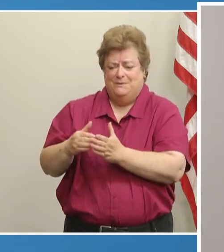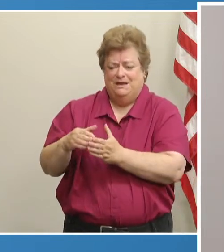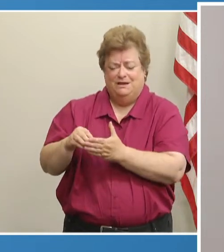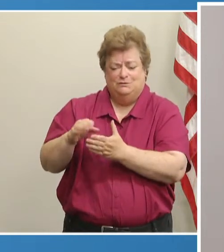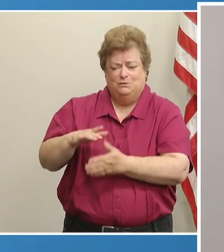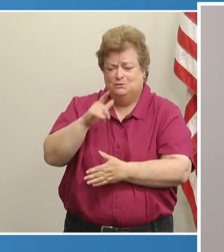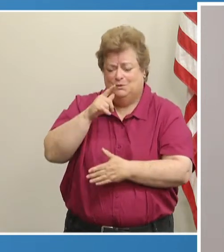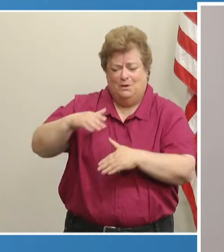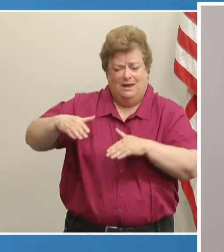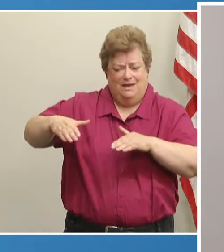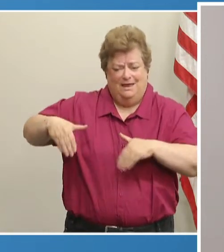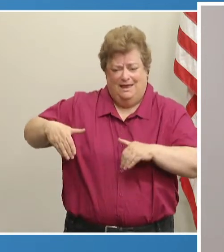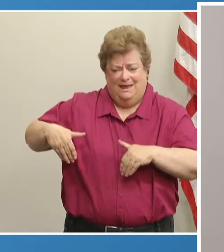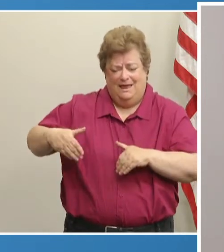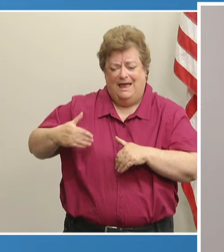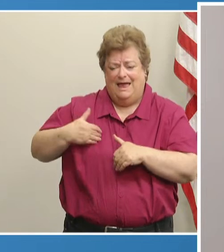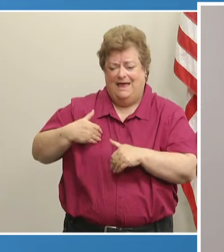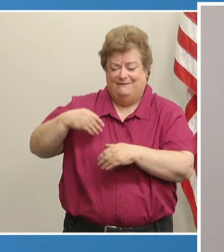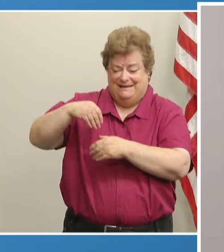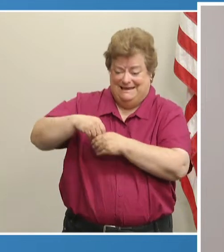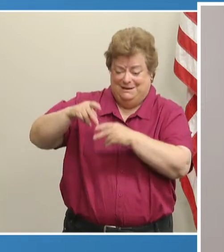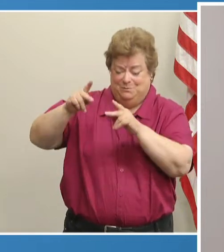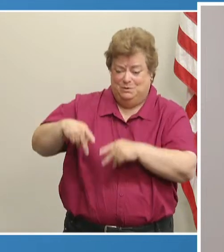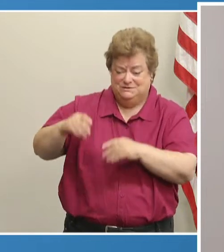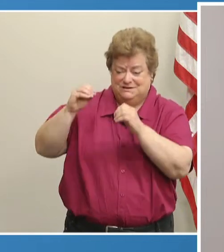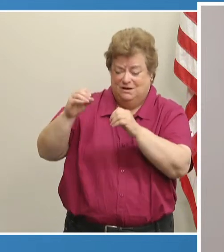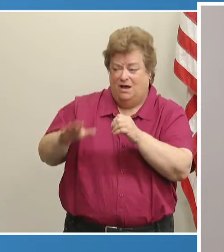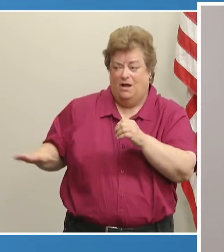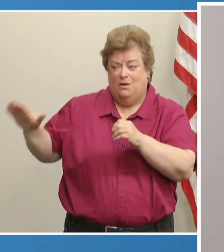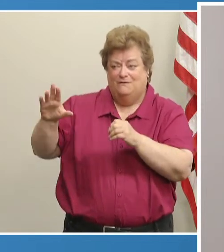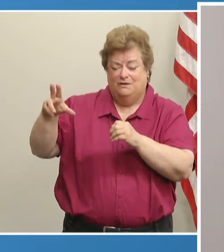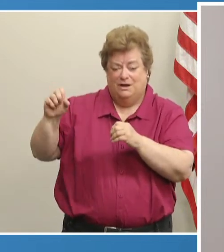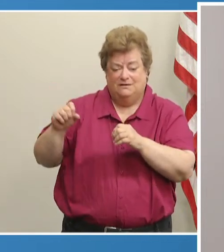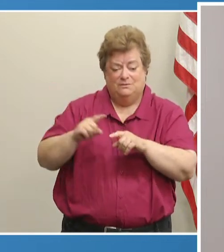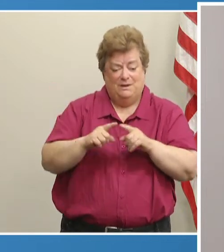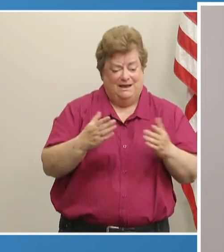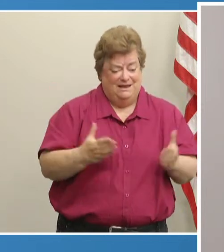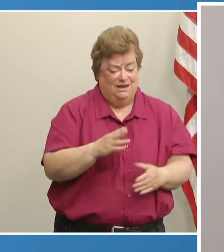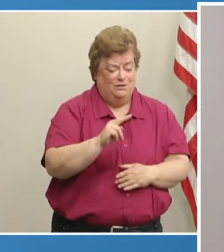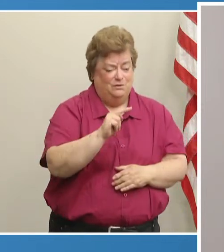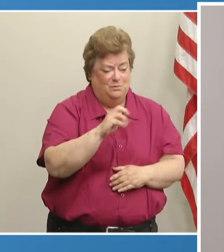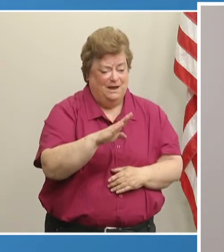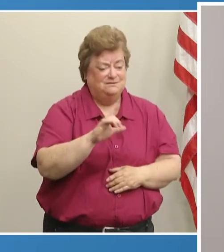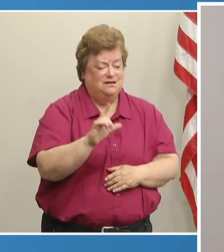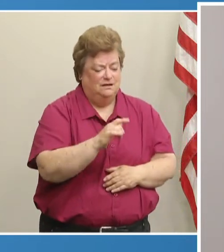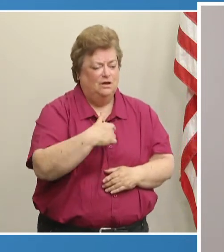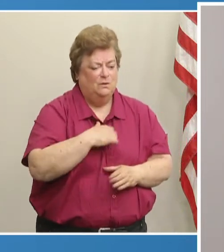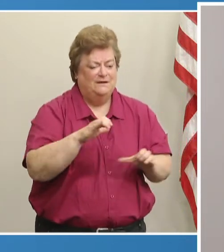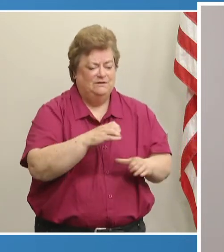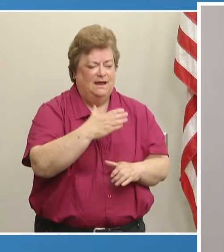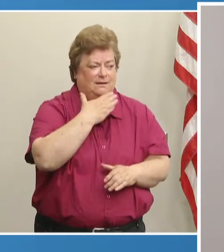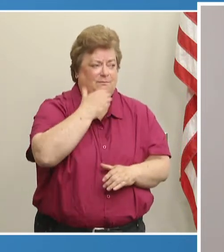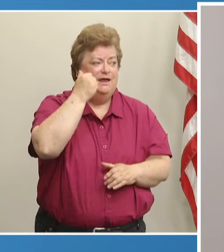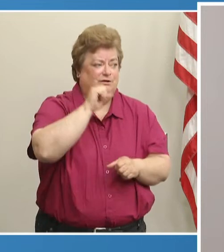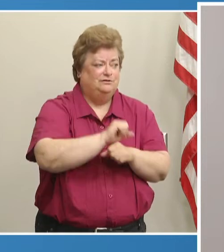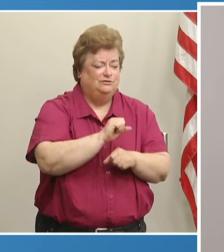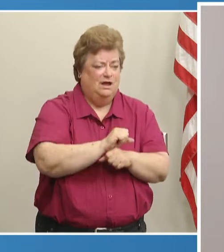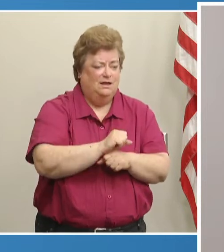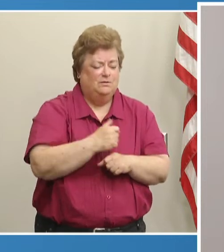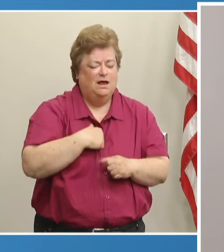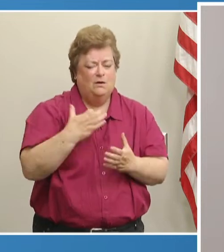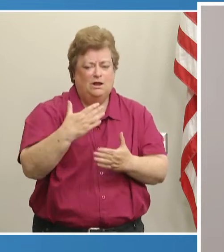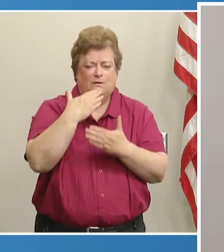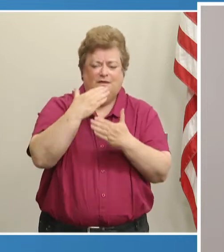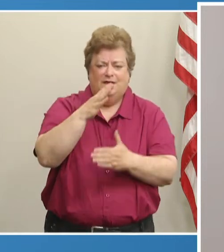yet had in-person instruction around the country, I think in Nebraska and certainly in Lincoln, we've done a much better job with that. I want to thank our